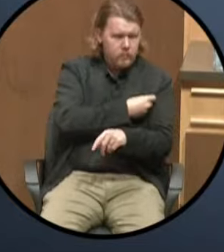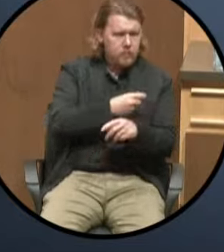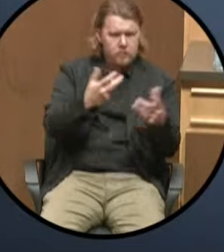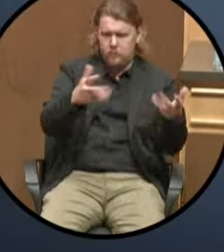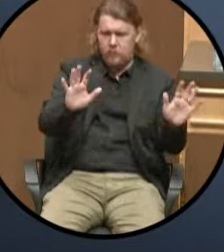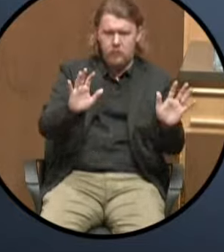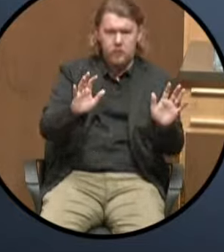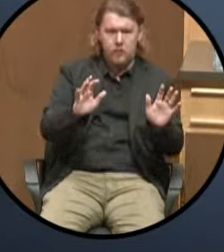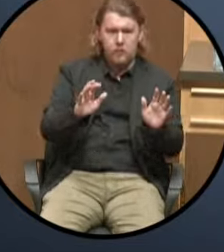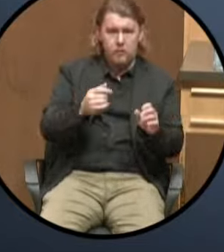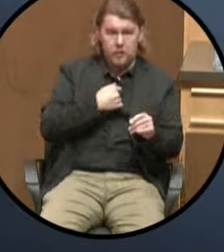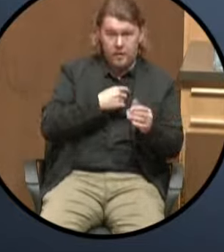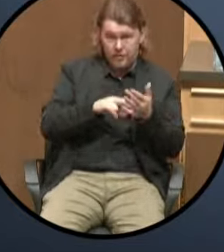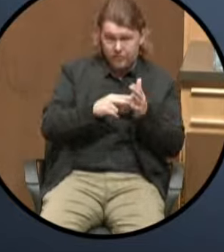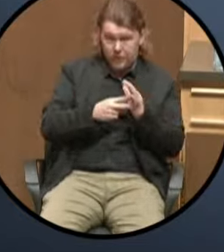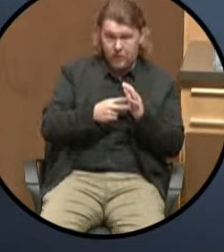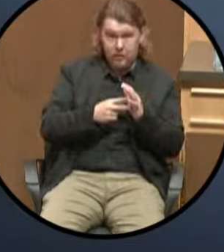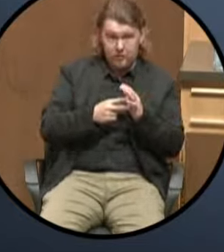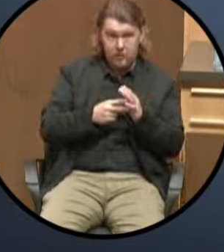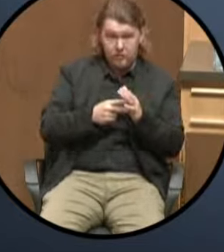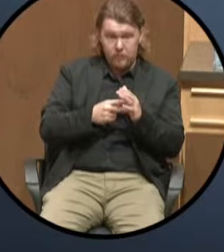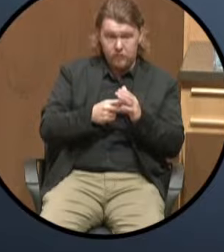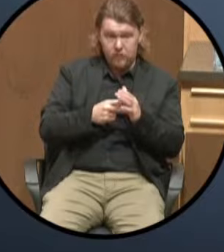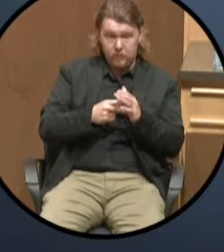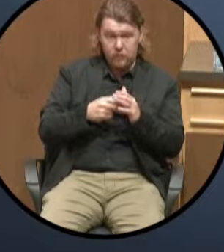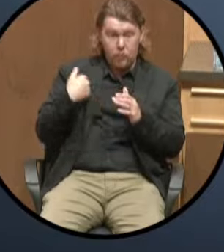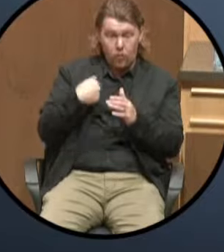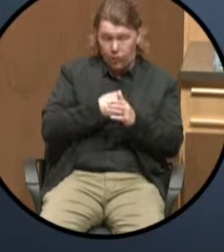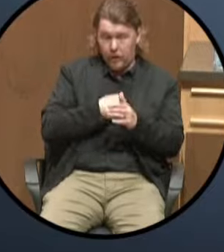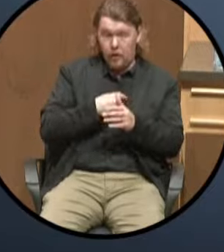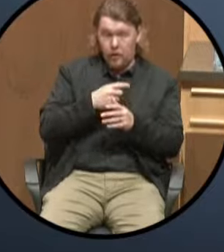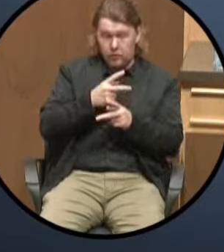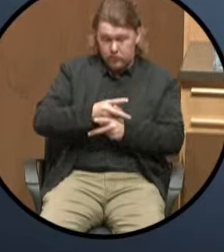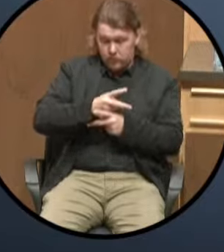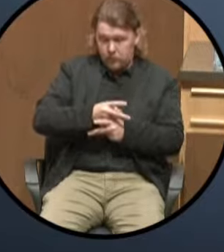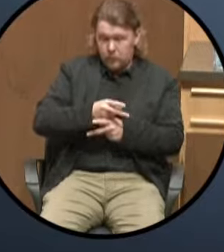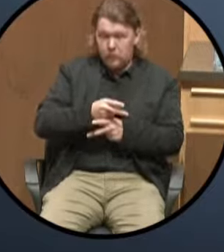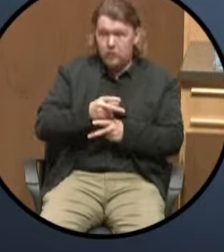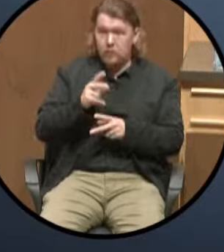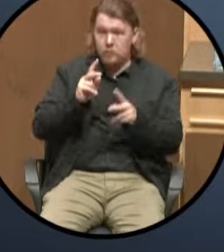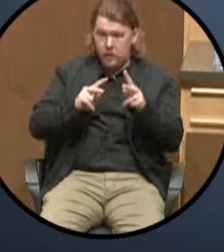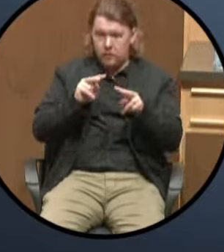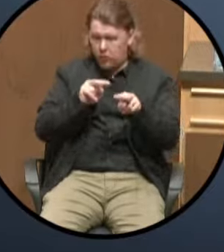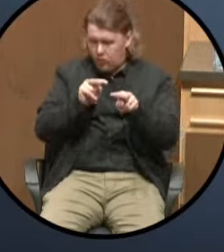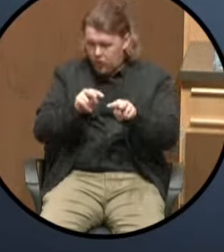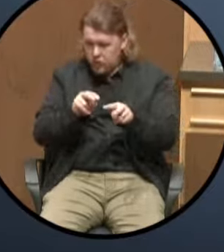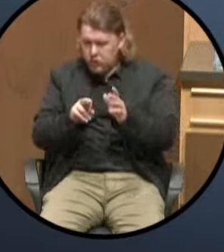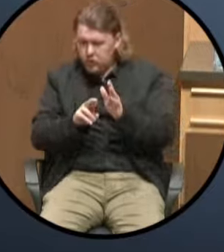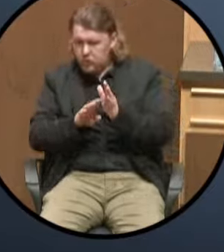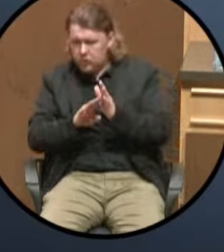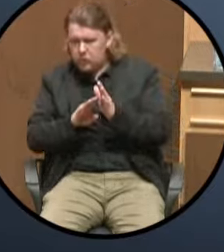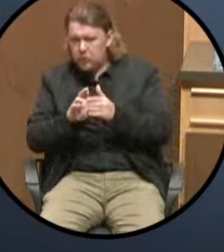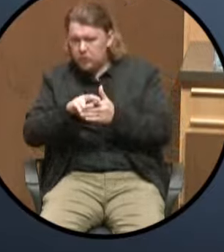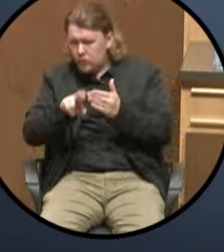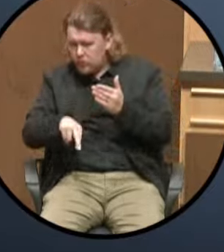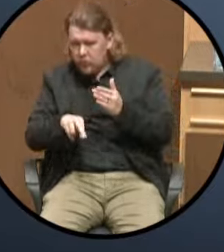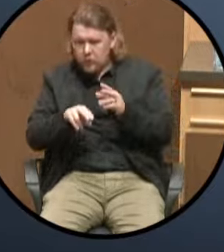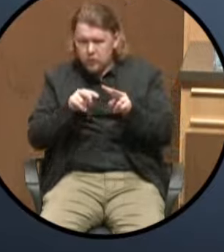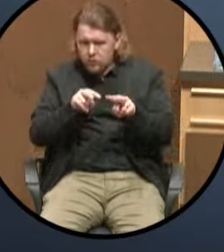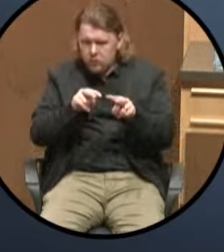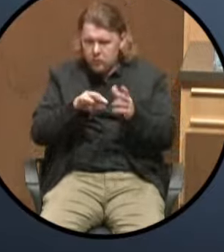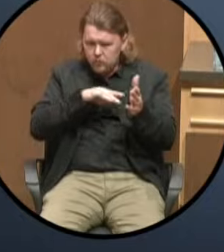mean, steps have been taken. Surveillance is going on. People are looking to make sure that this vaccine is